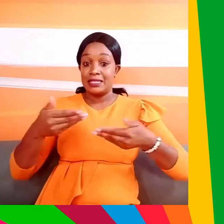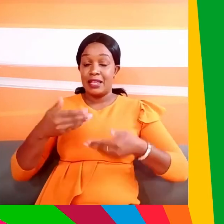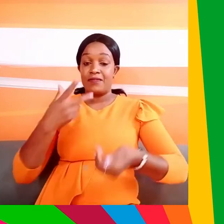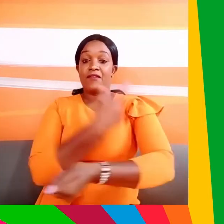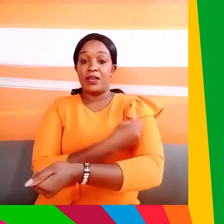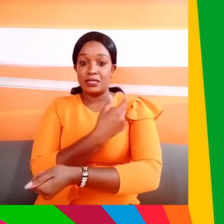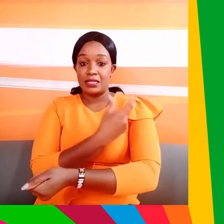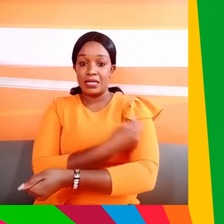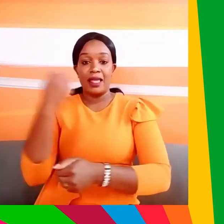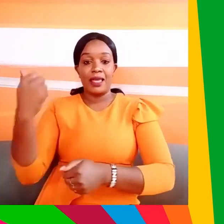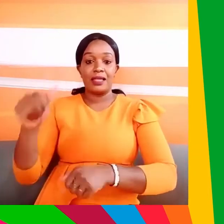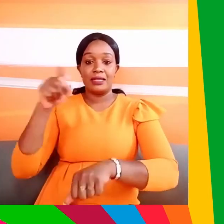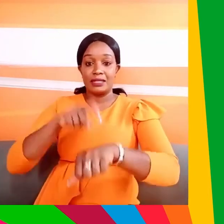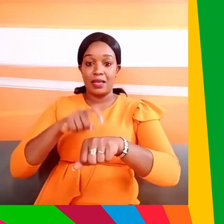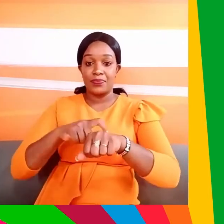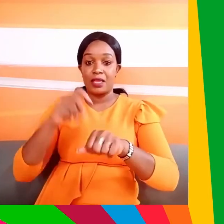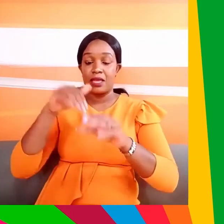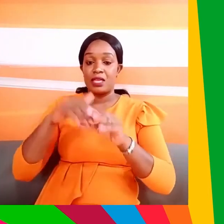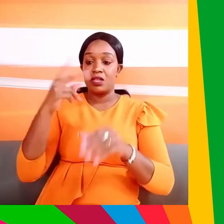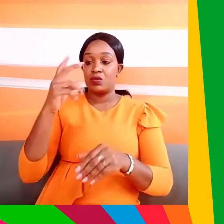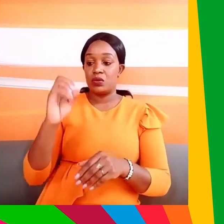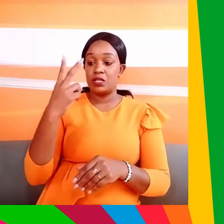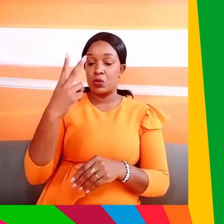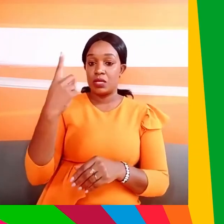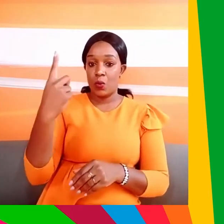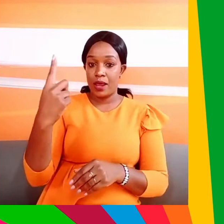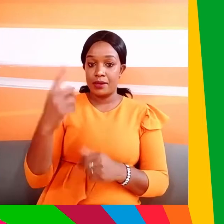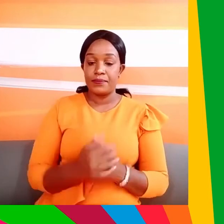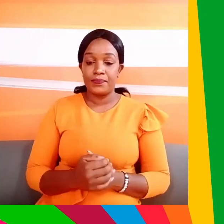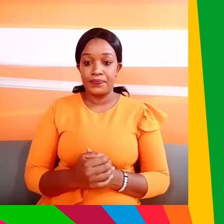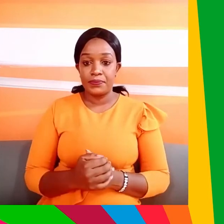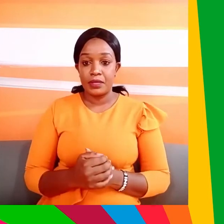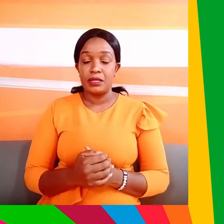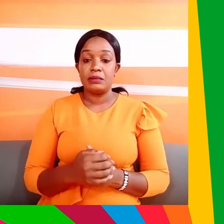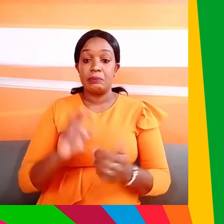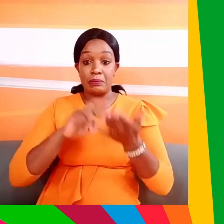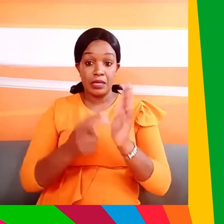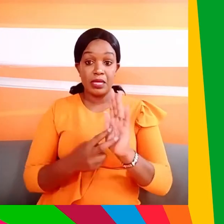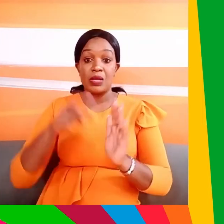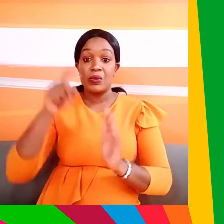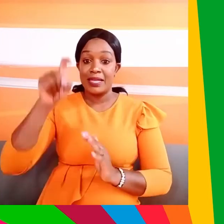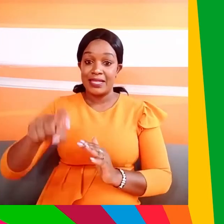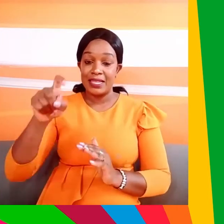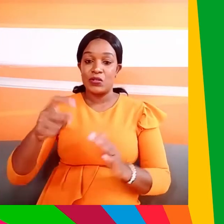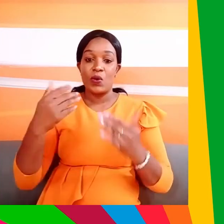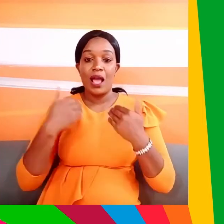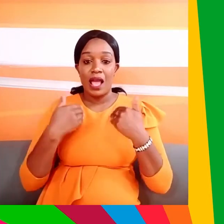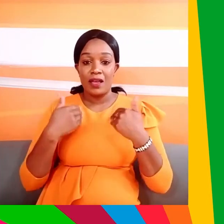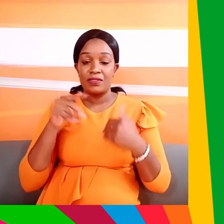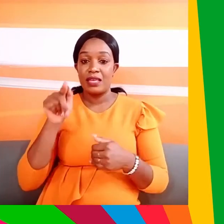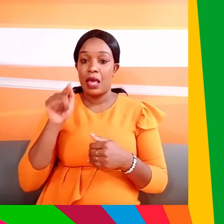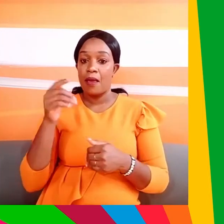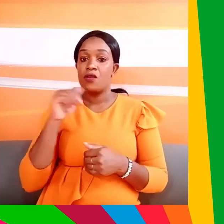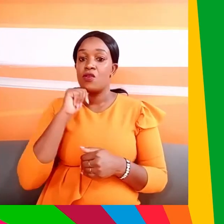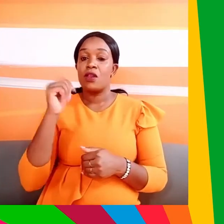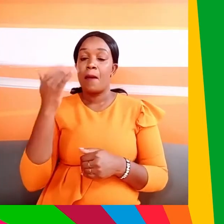And, so this, you know, entire year? Yes, for this whole year. And so we really need to correct that, not just by making sure that rich countries